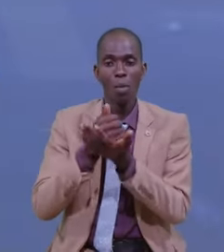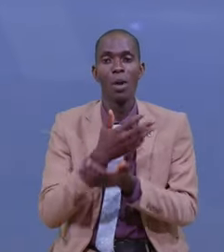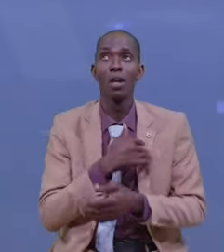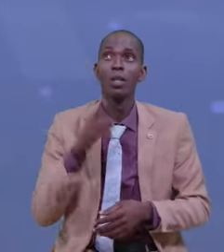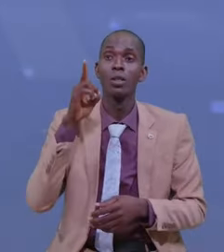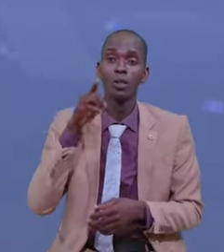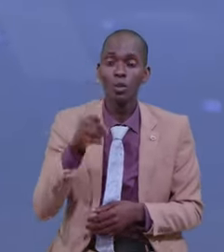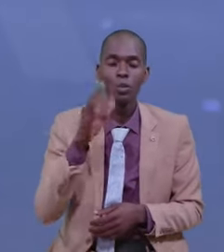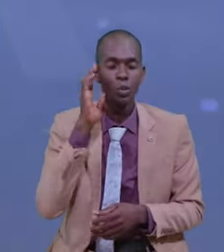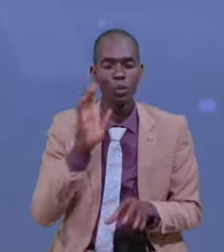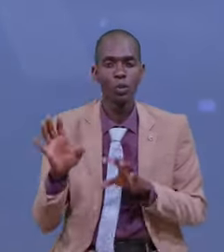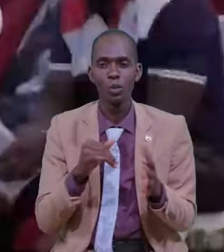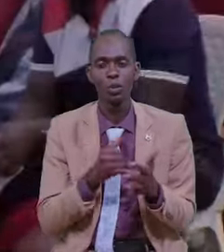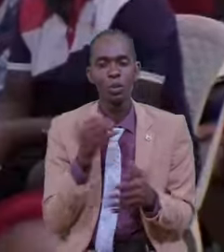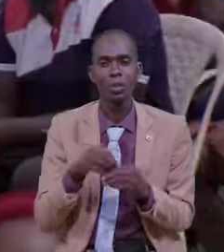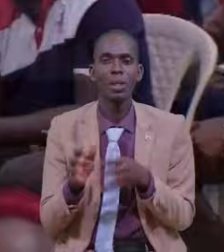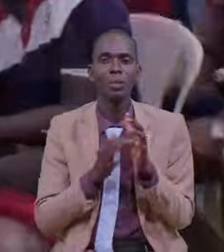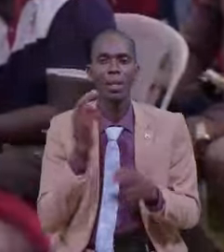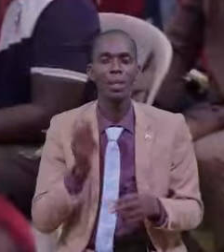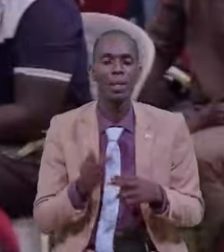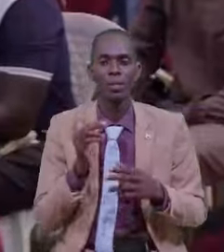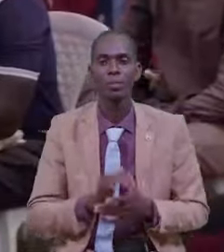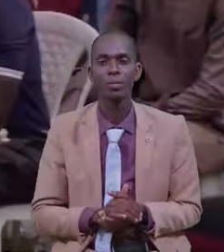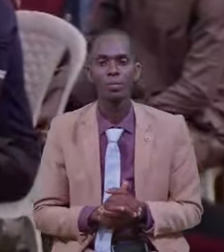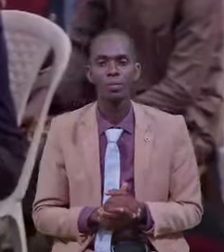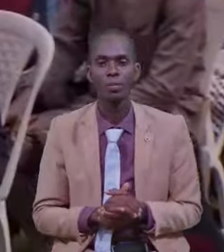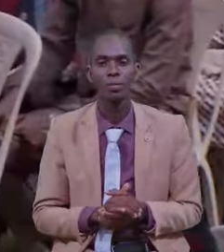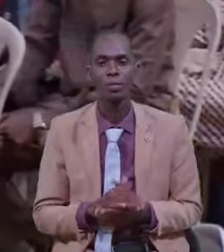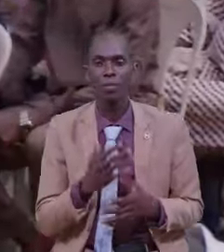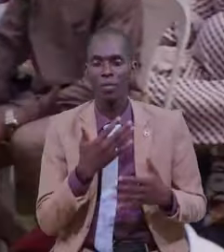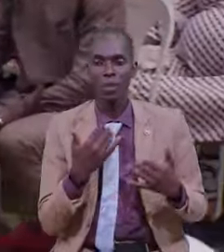in Jesus' name. And then we come to